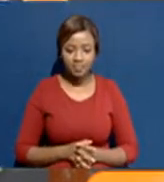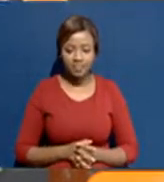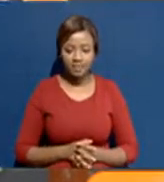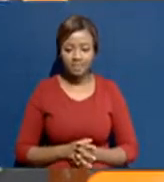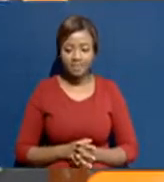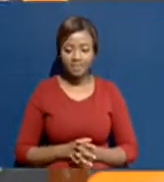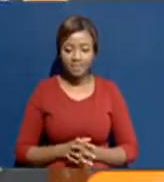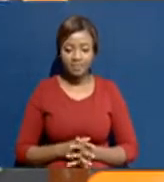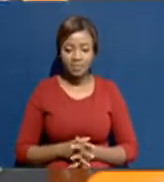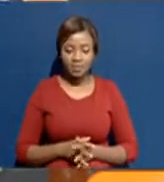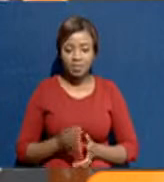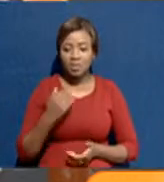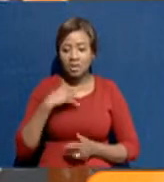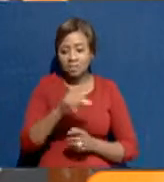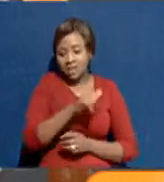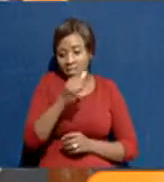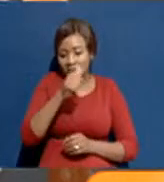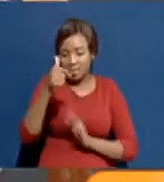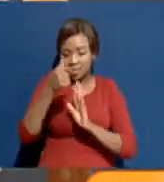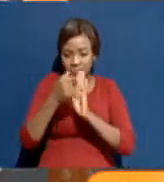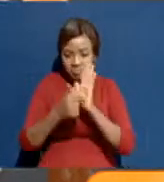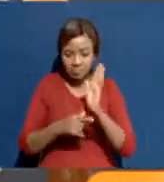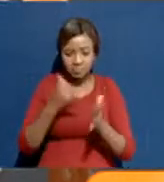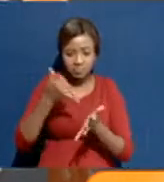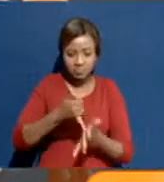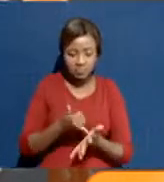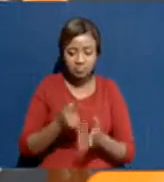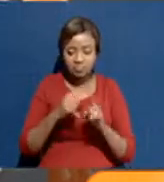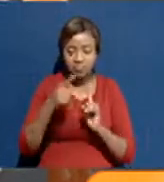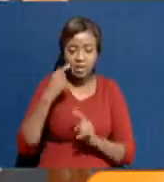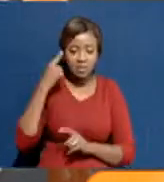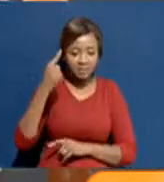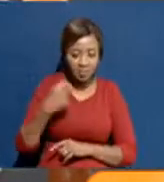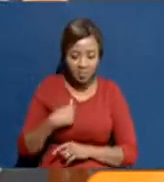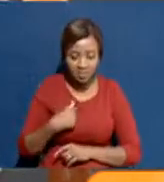a lot of other factors at play. But